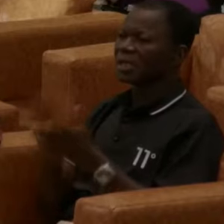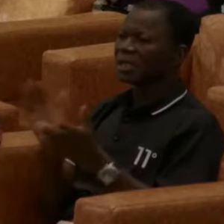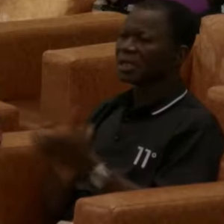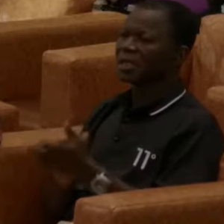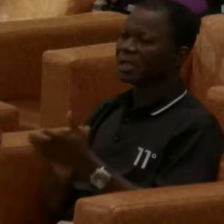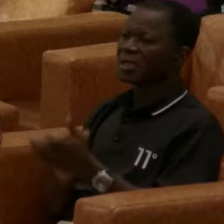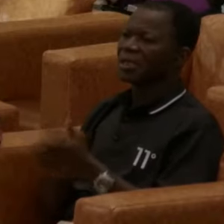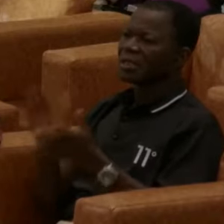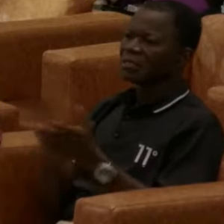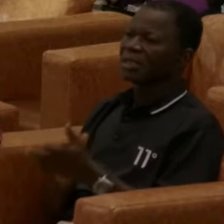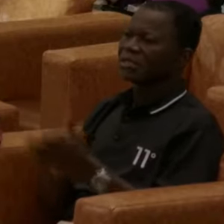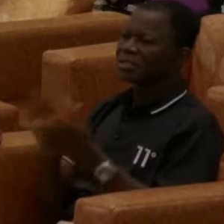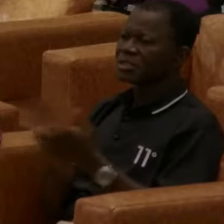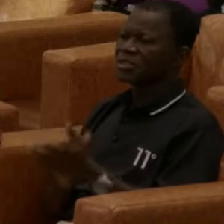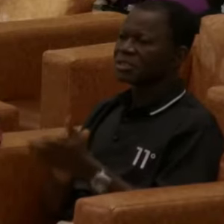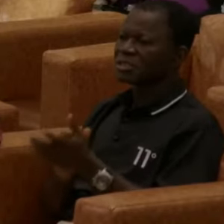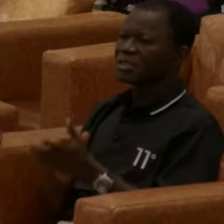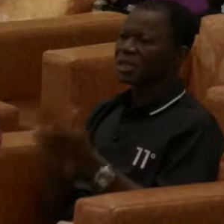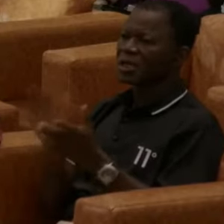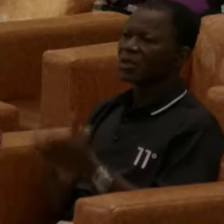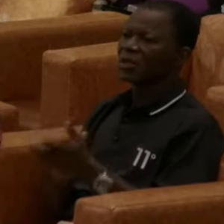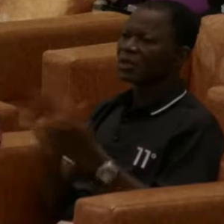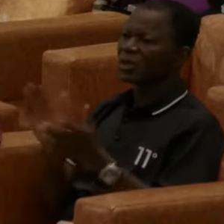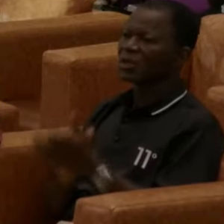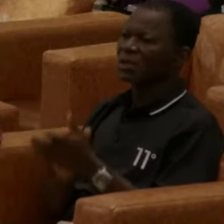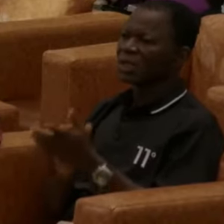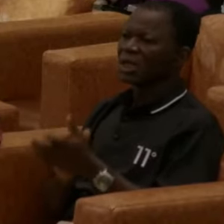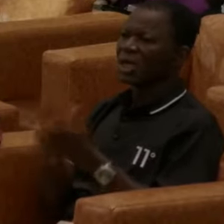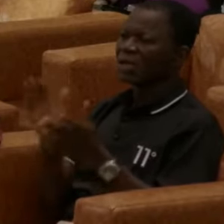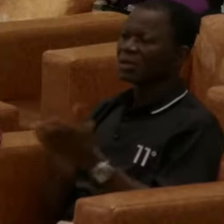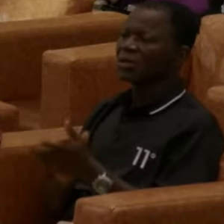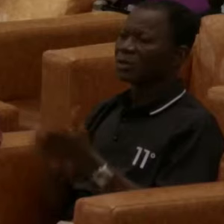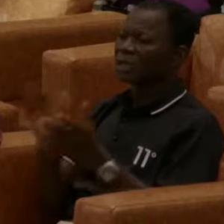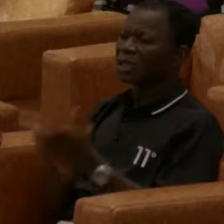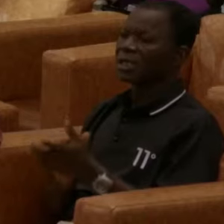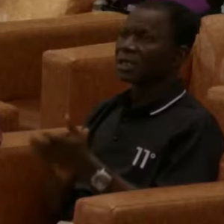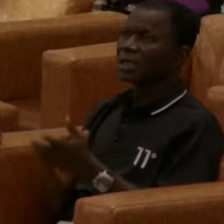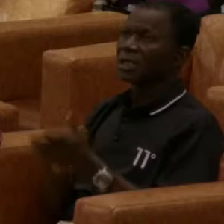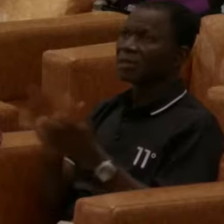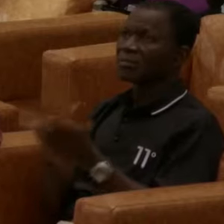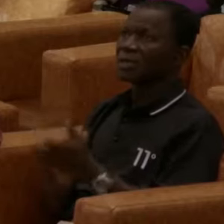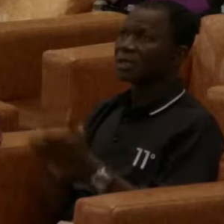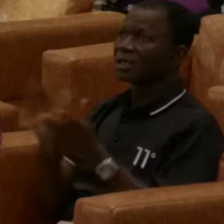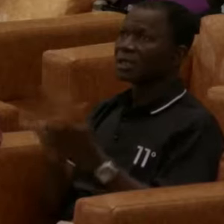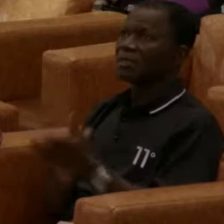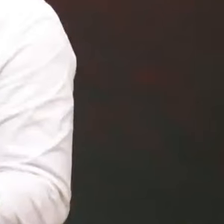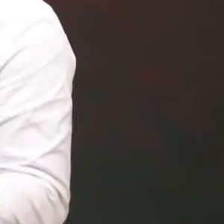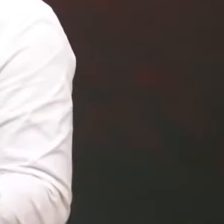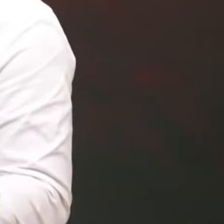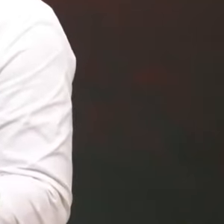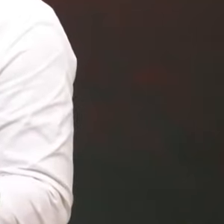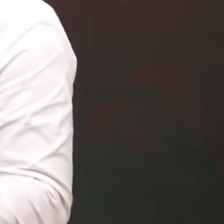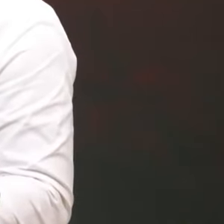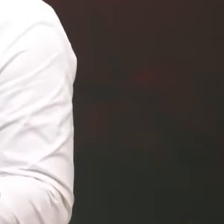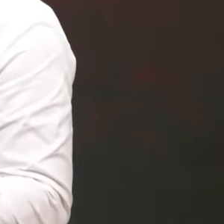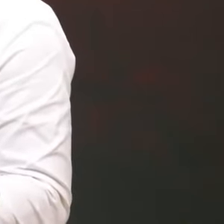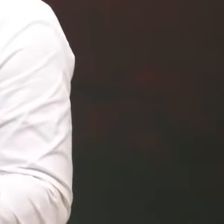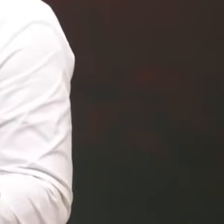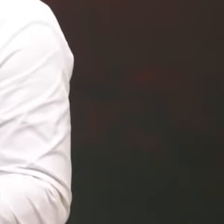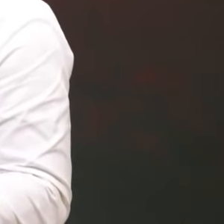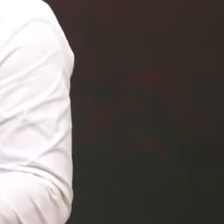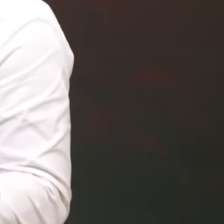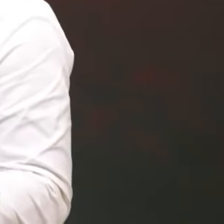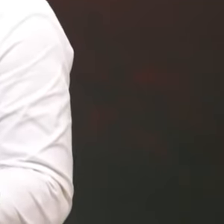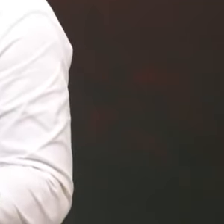praise. Oh, blessings and honor and glory and praise be